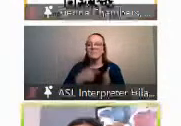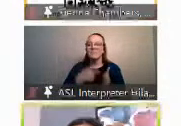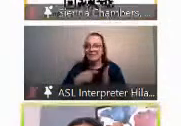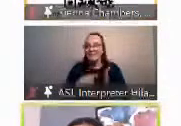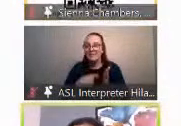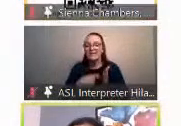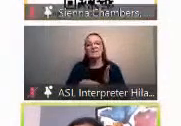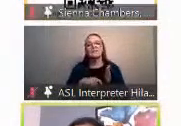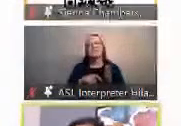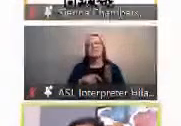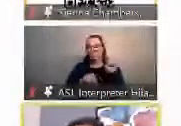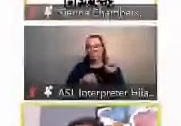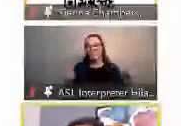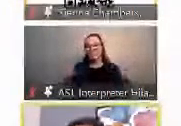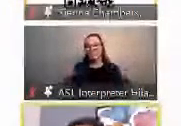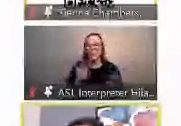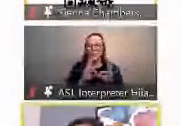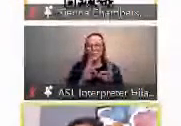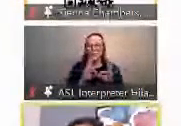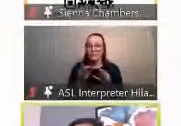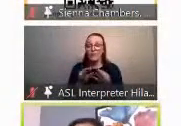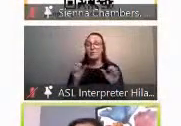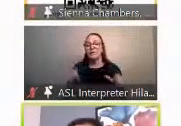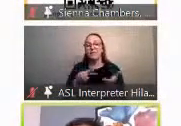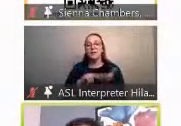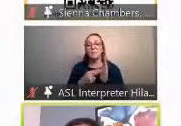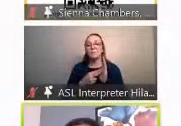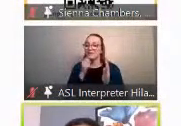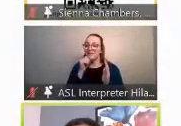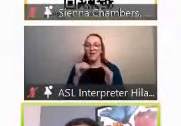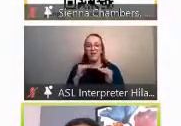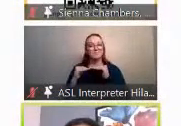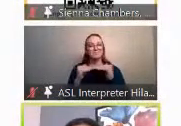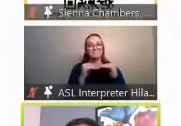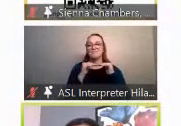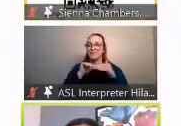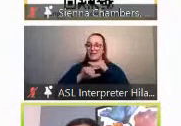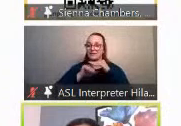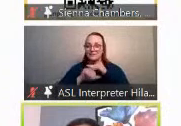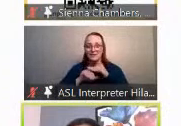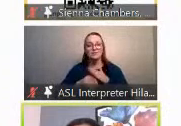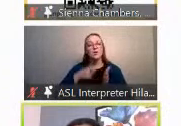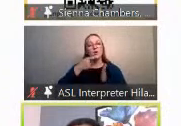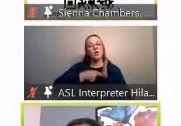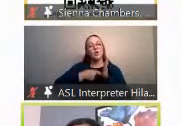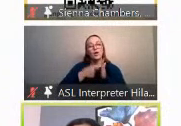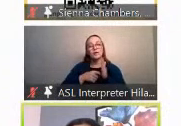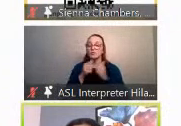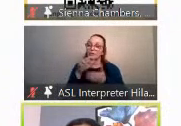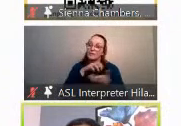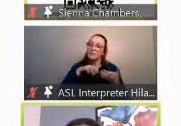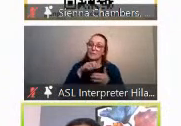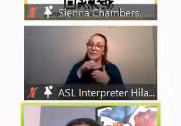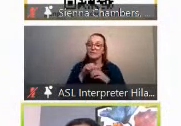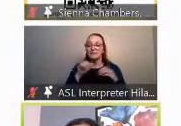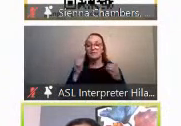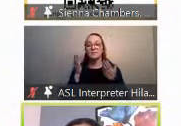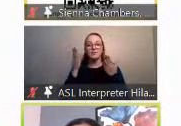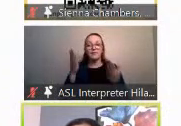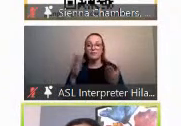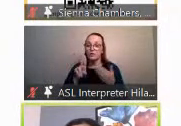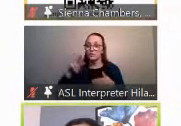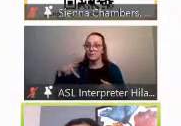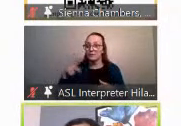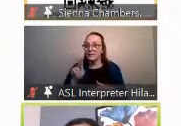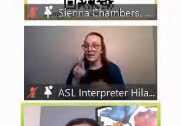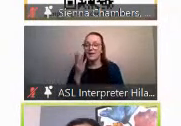can potentially create inequities in access. Costs in the context of the mixed delivery UPK context might include